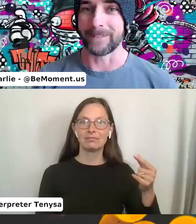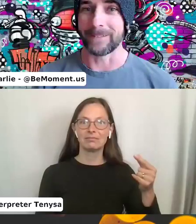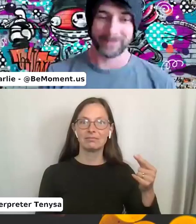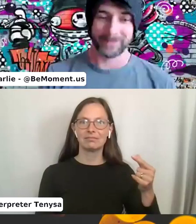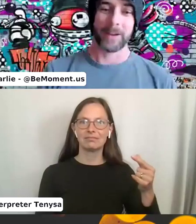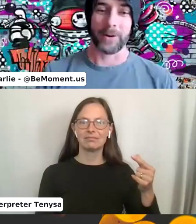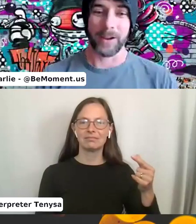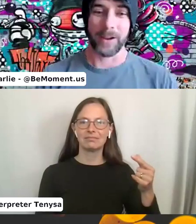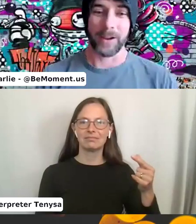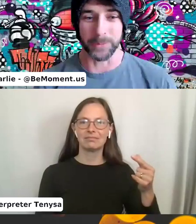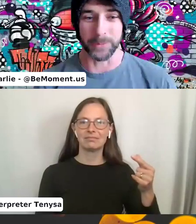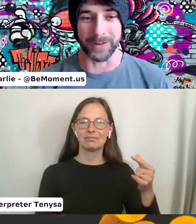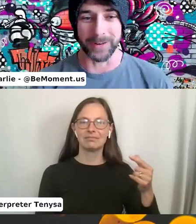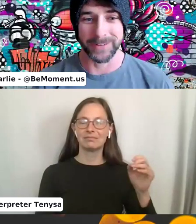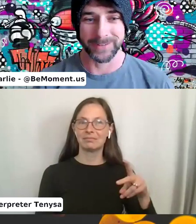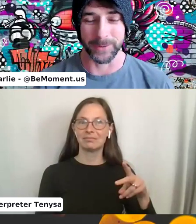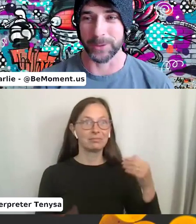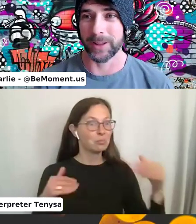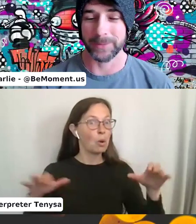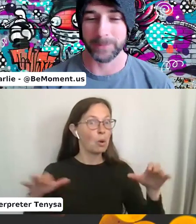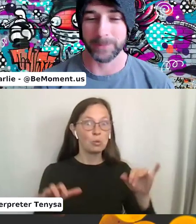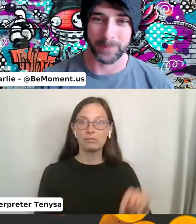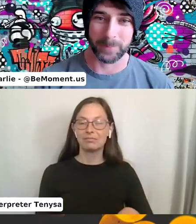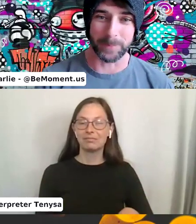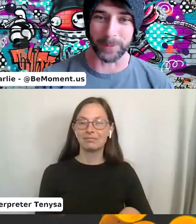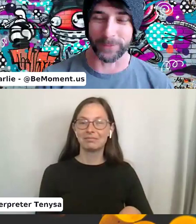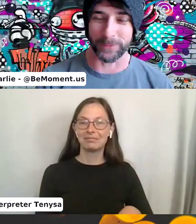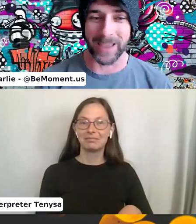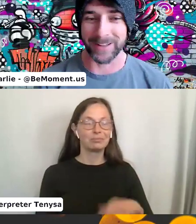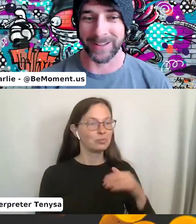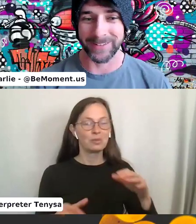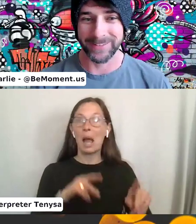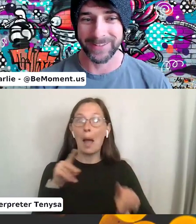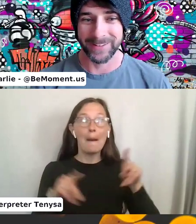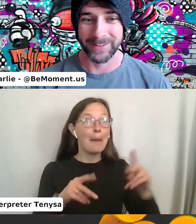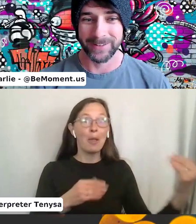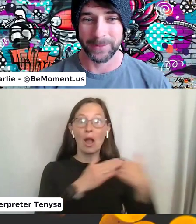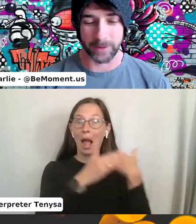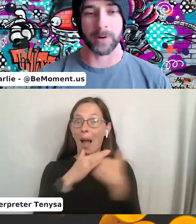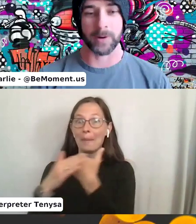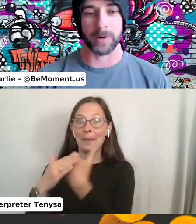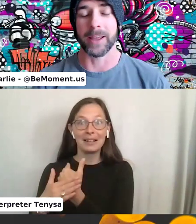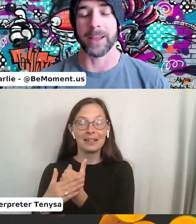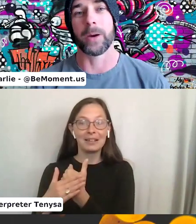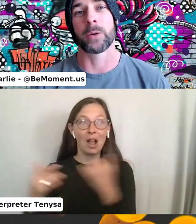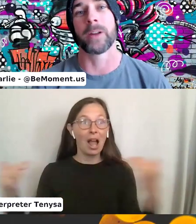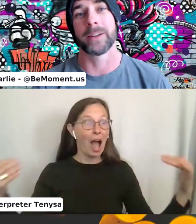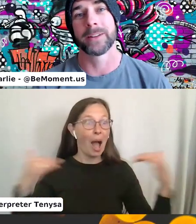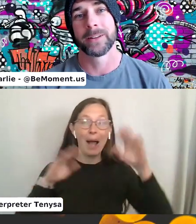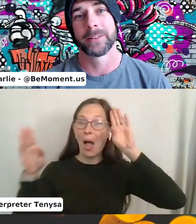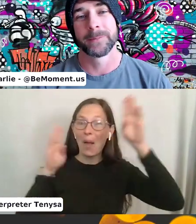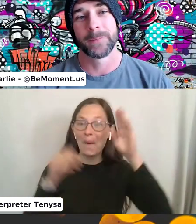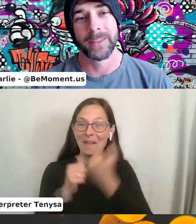Yeah. Yeah. All right. We're doing it. We're doing it. We're doing People it. are filing in. They're coming on in. Hello, Doing everyone.